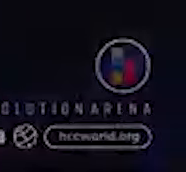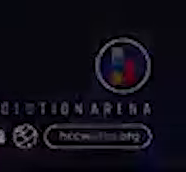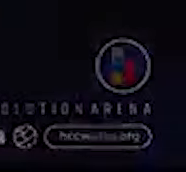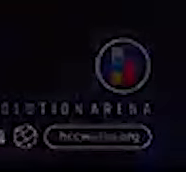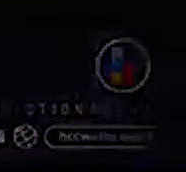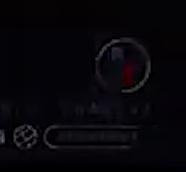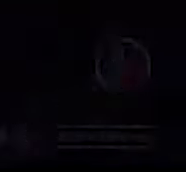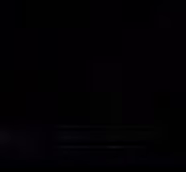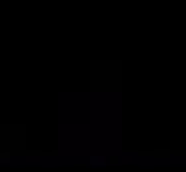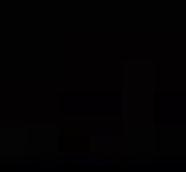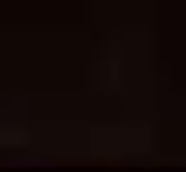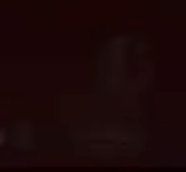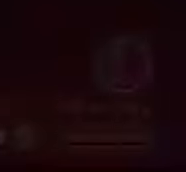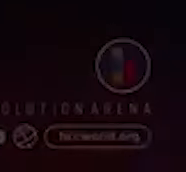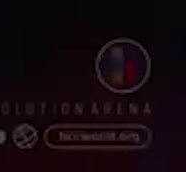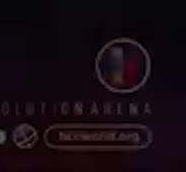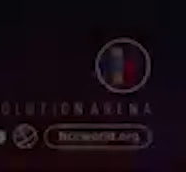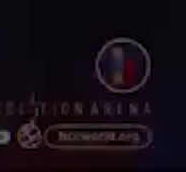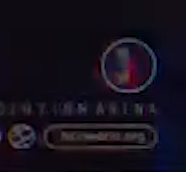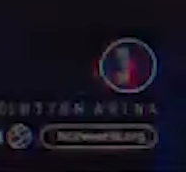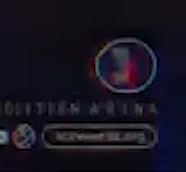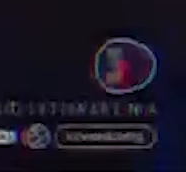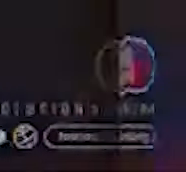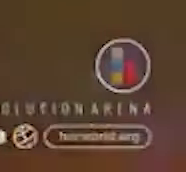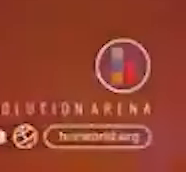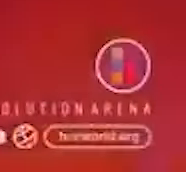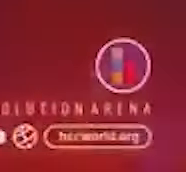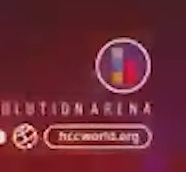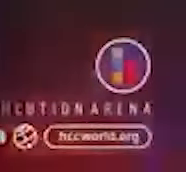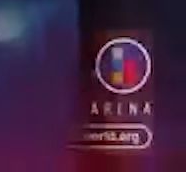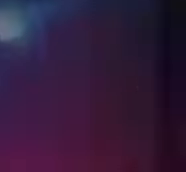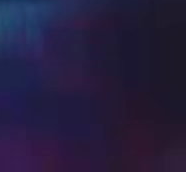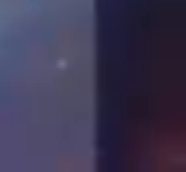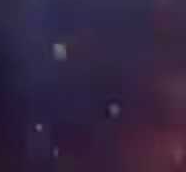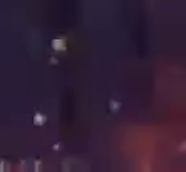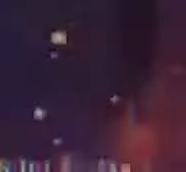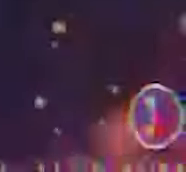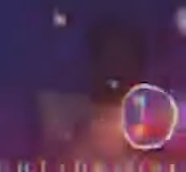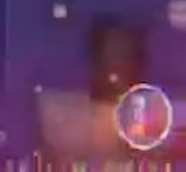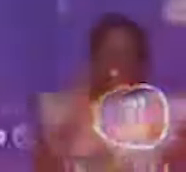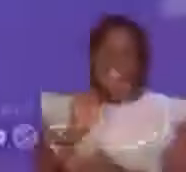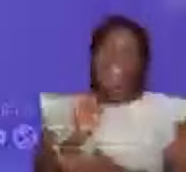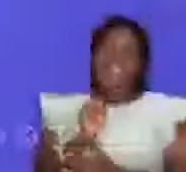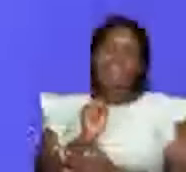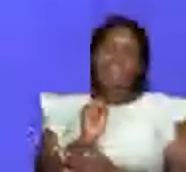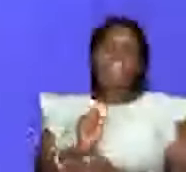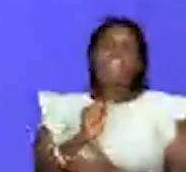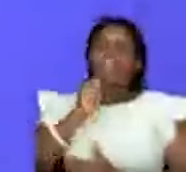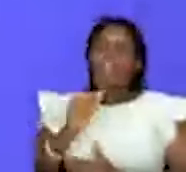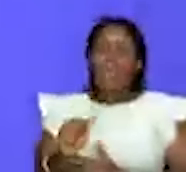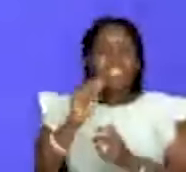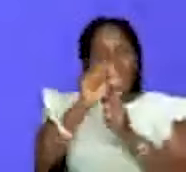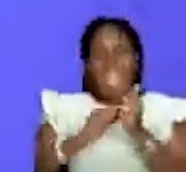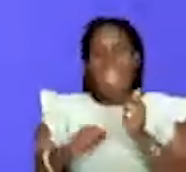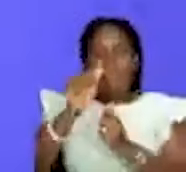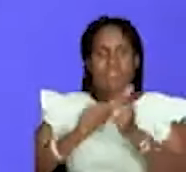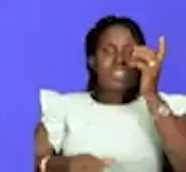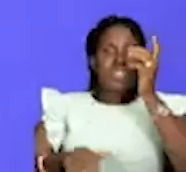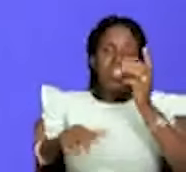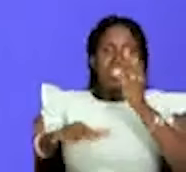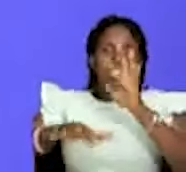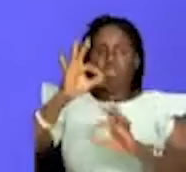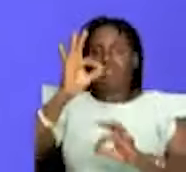that constructs victory for a believer. Did you hear what I said? Not every spiritual information translates